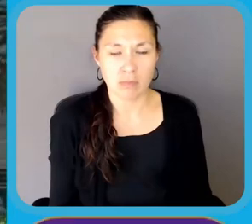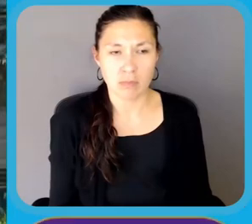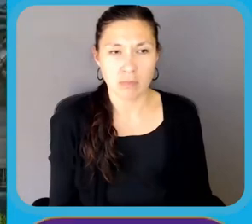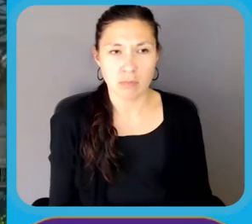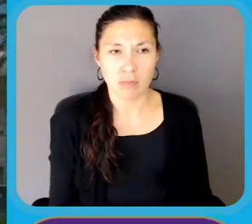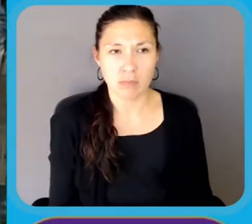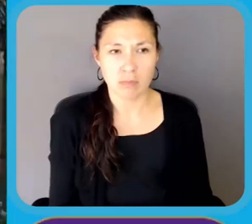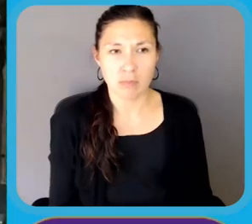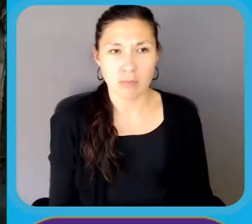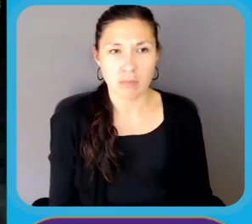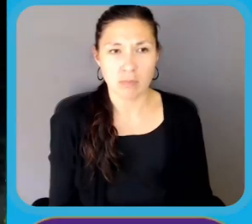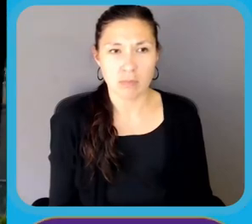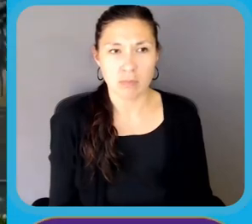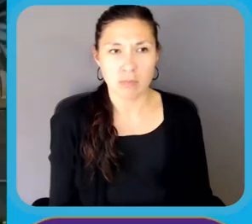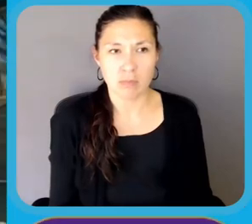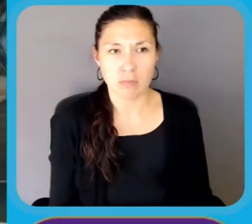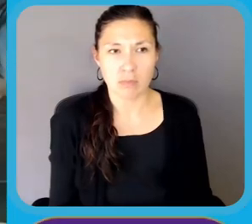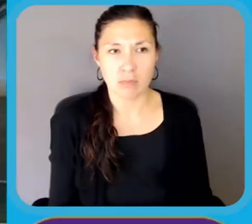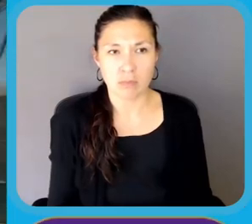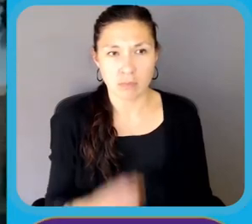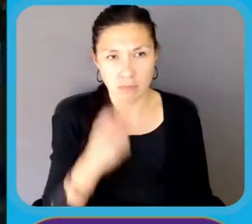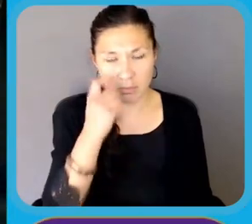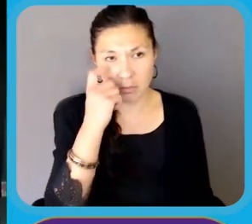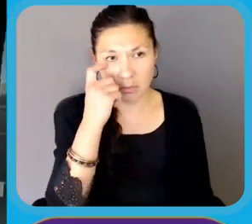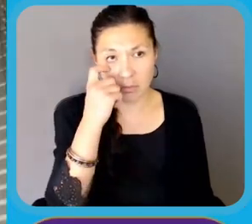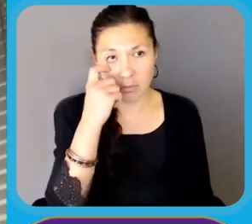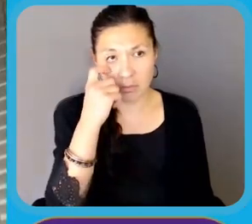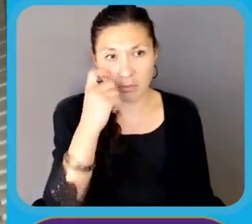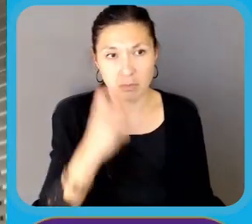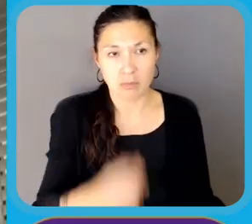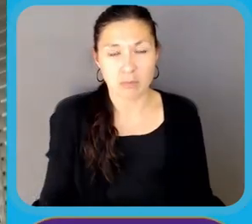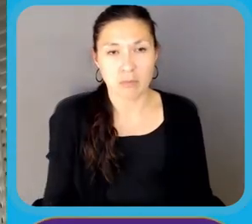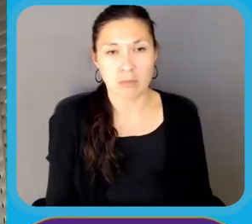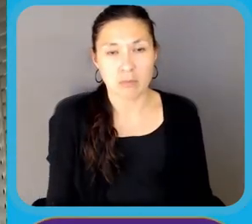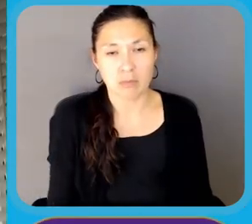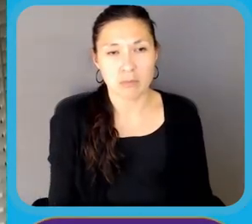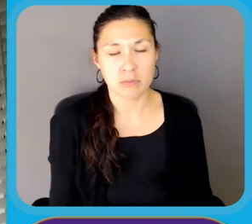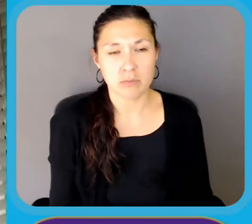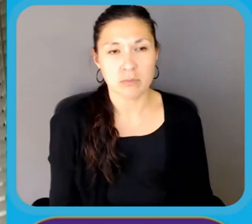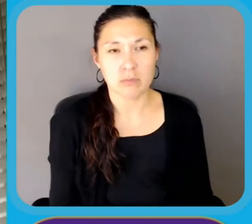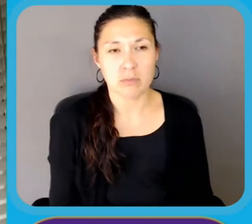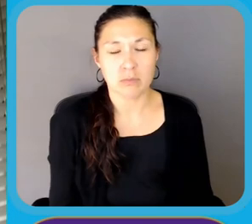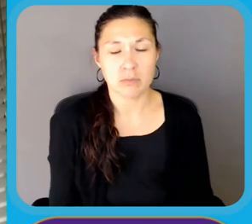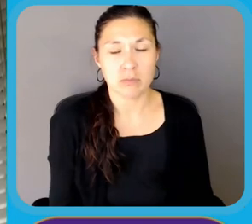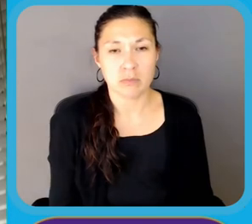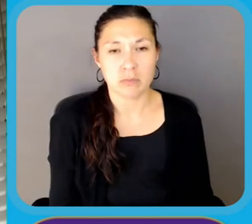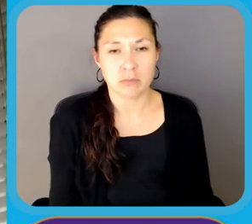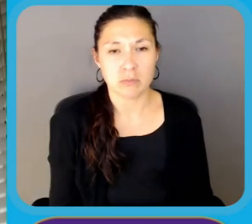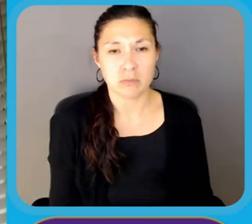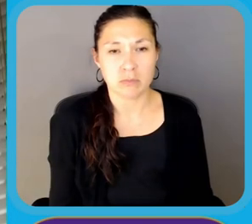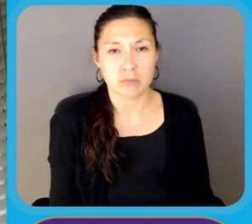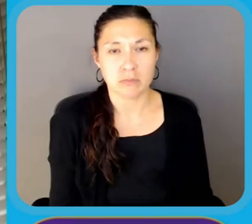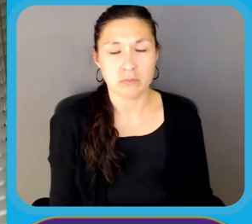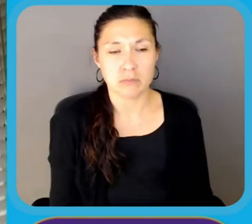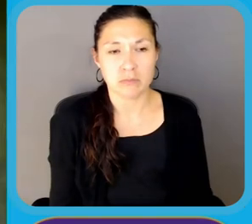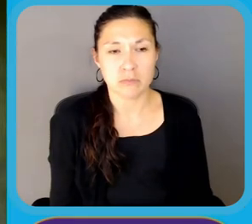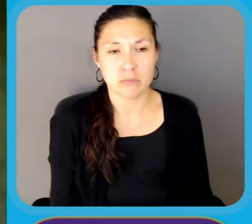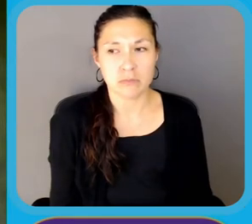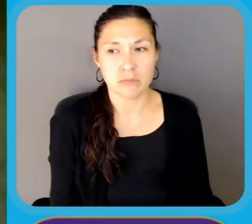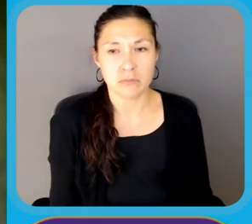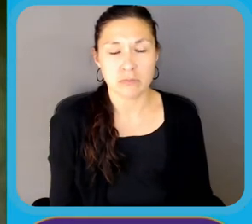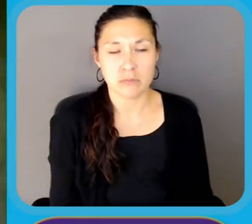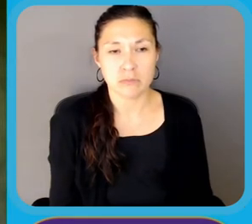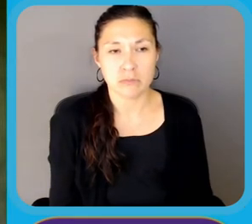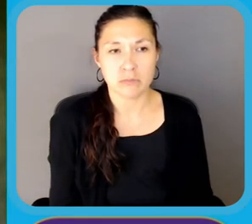luchar para que nos siguieran dando nuestros beneficios, porque era importante más en tiempos de pandemia.